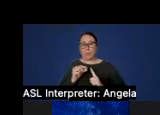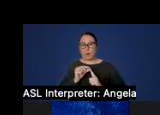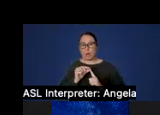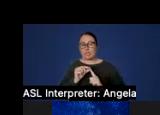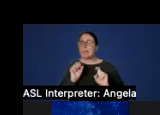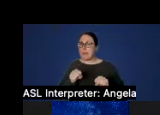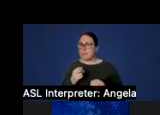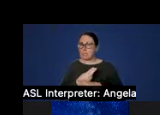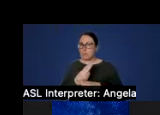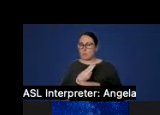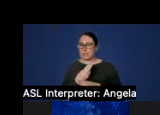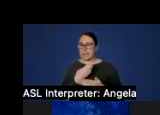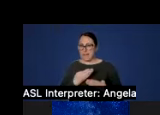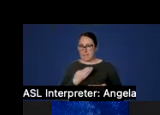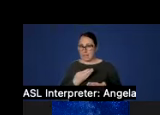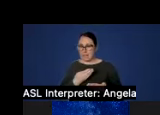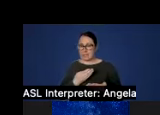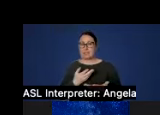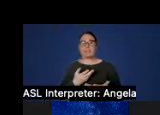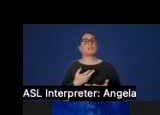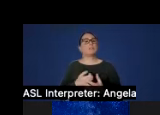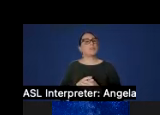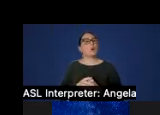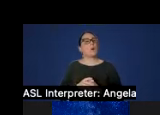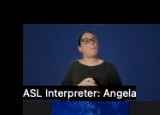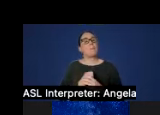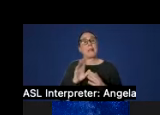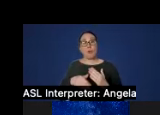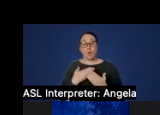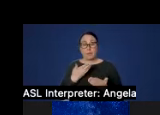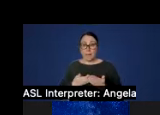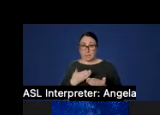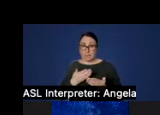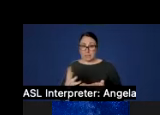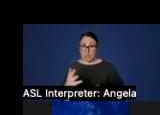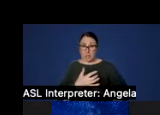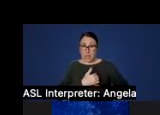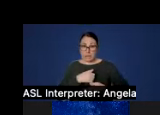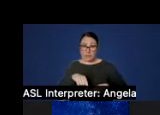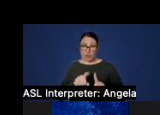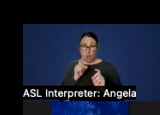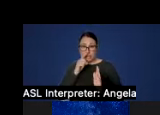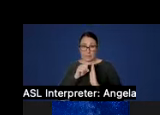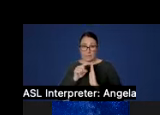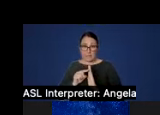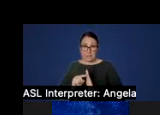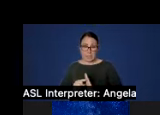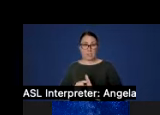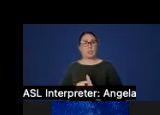So also evidence seized or prepared during investigation and any unusual or suspicious behaviors of the